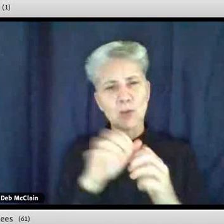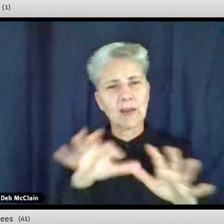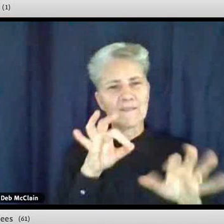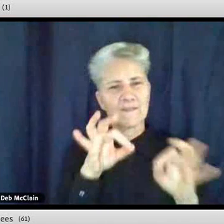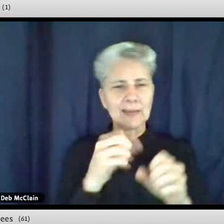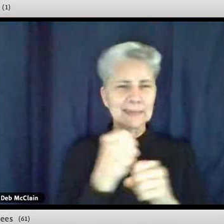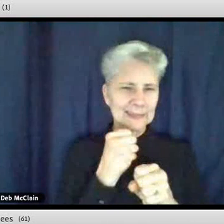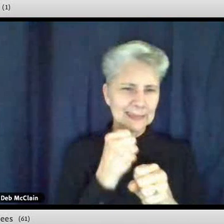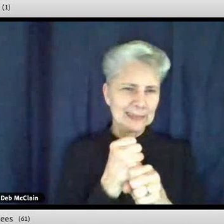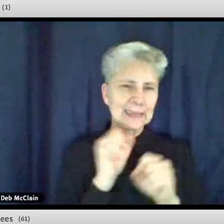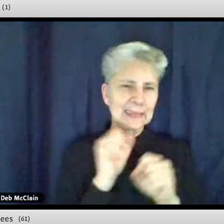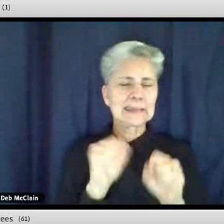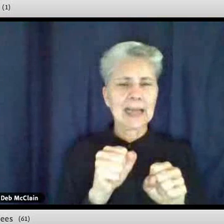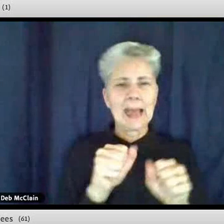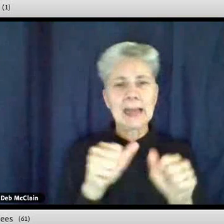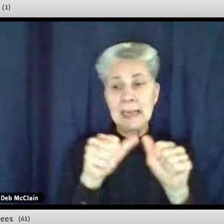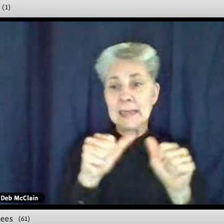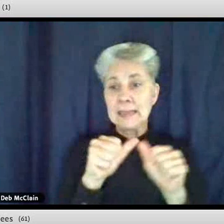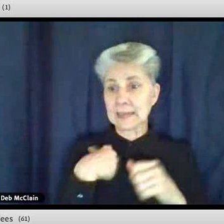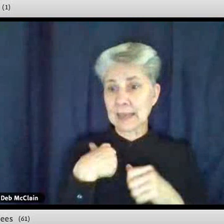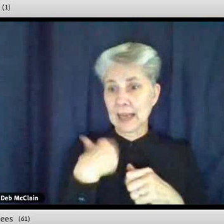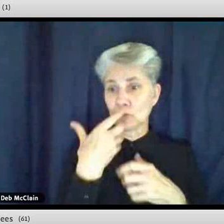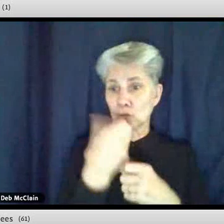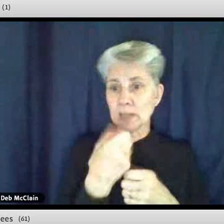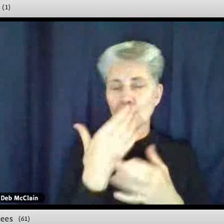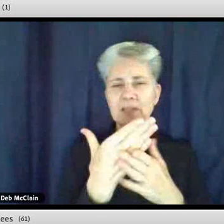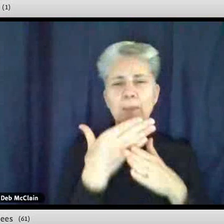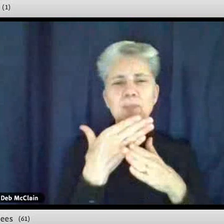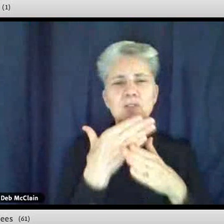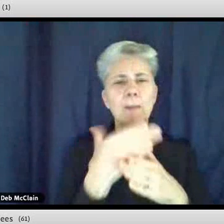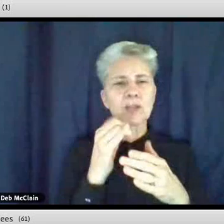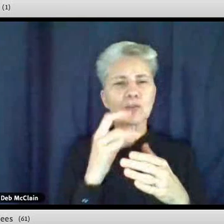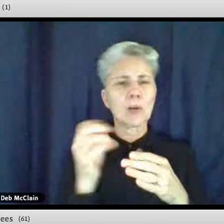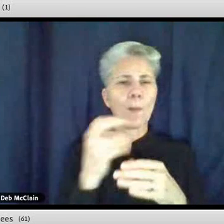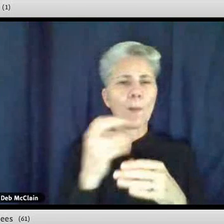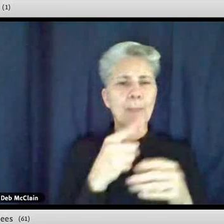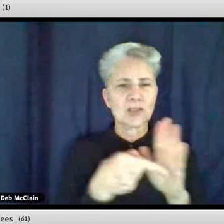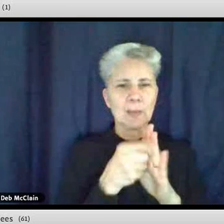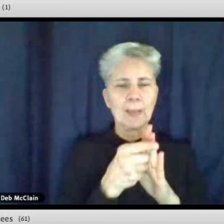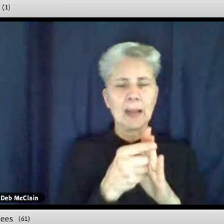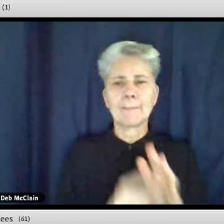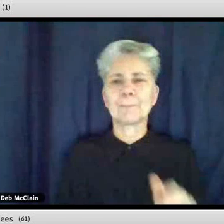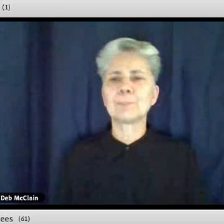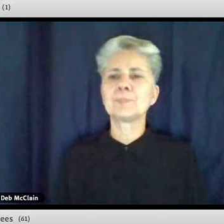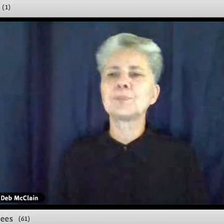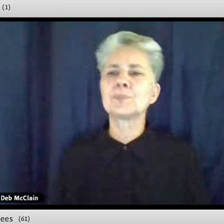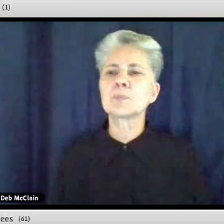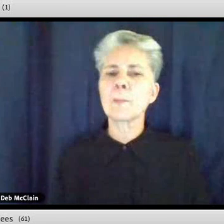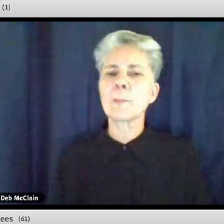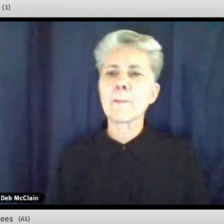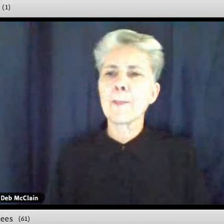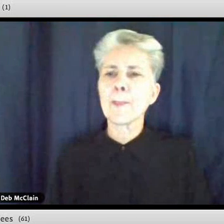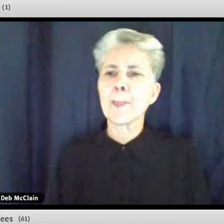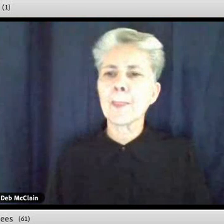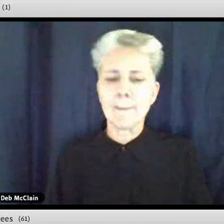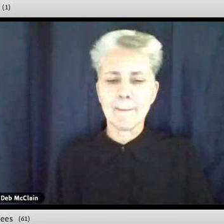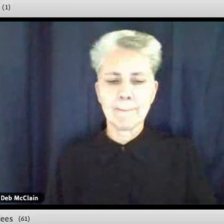how you can find statistics, a little bit of news, some sites that I trust. I'm going to stop sharing my screen. I'm going to go back just a minute.